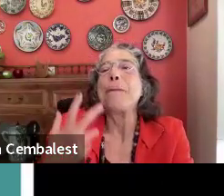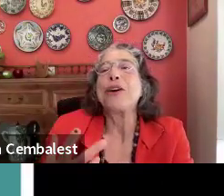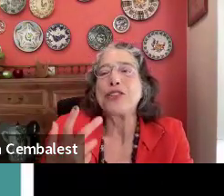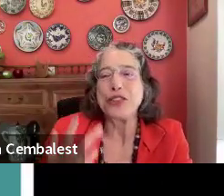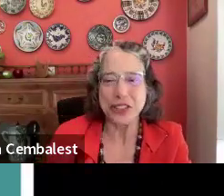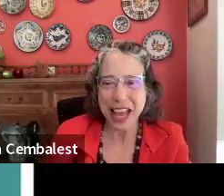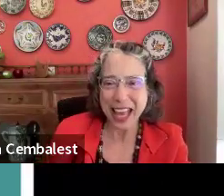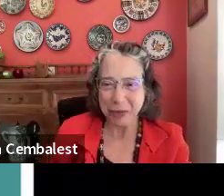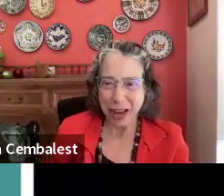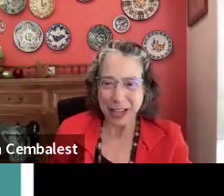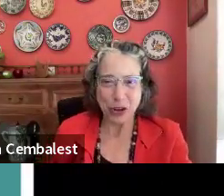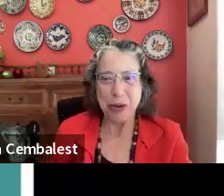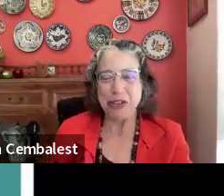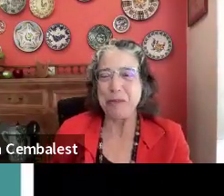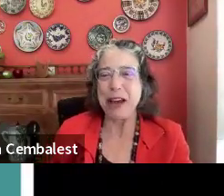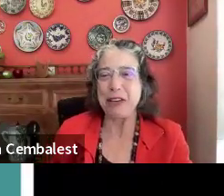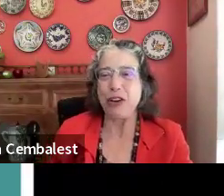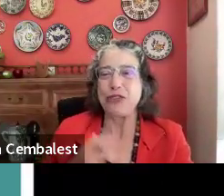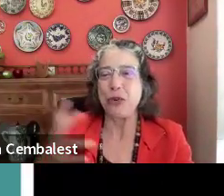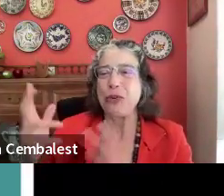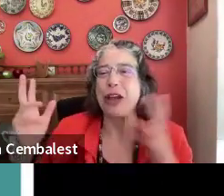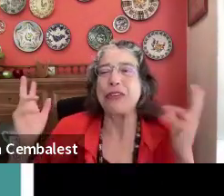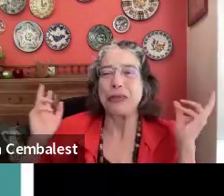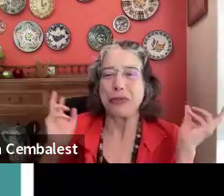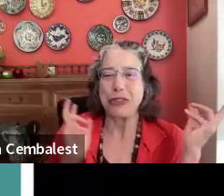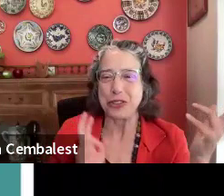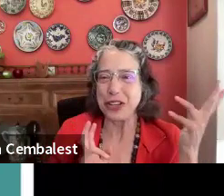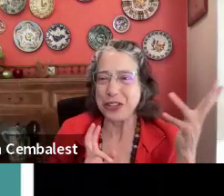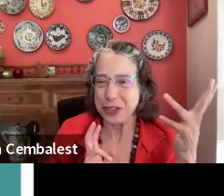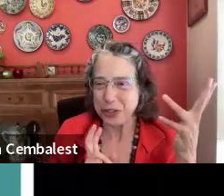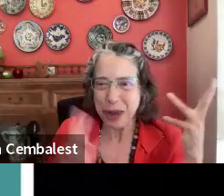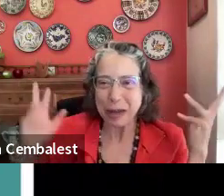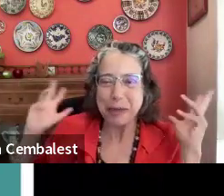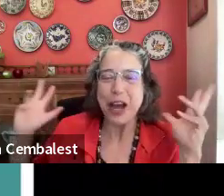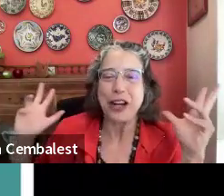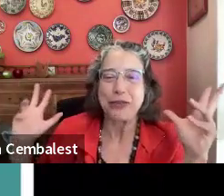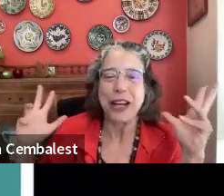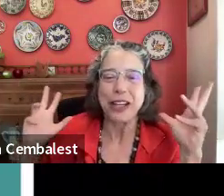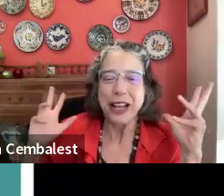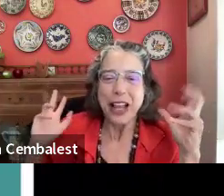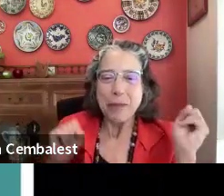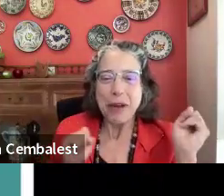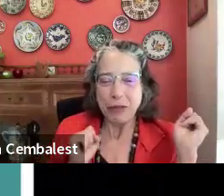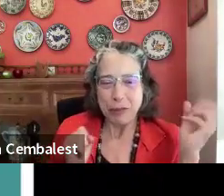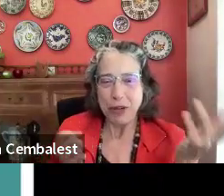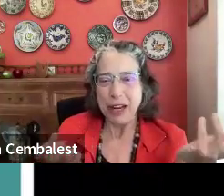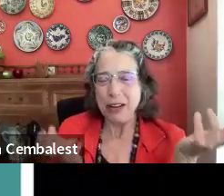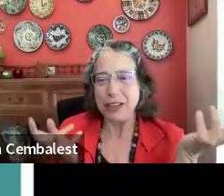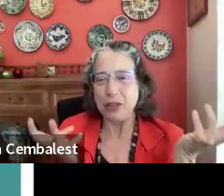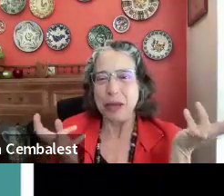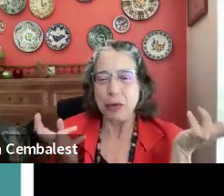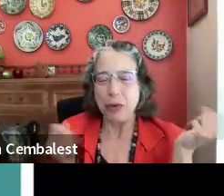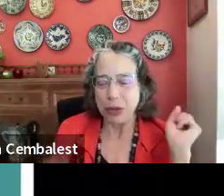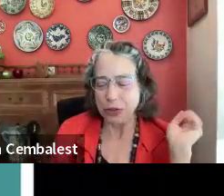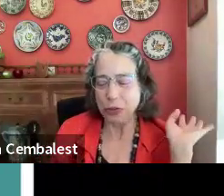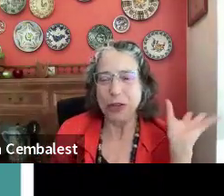so much to say, right? So much about our story, everything we were just listening to and beyond, right? But if we put it out